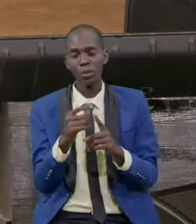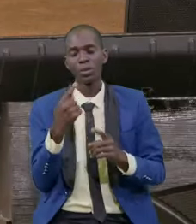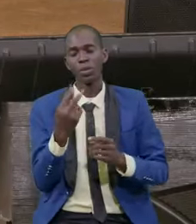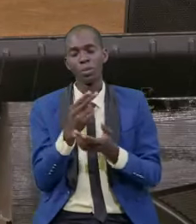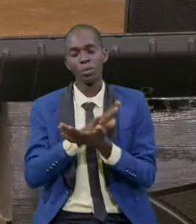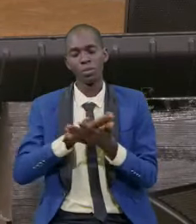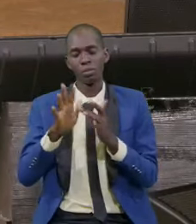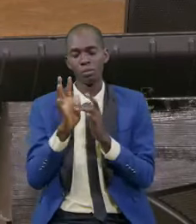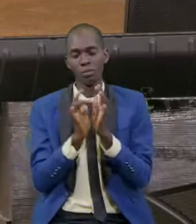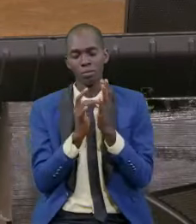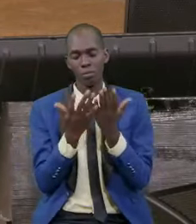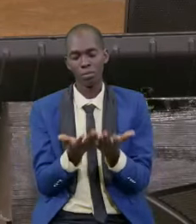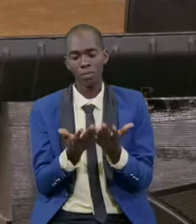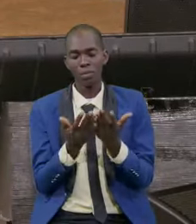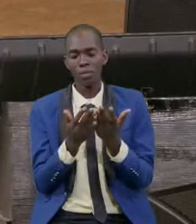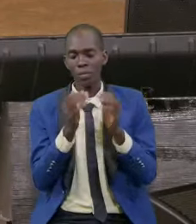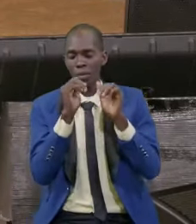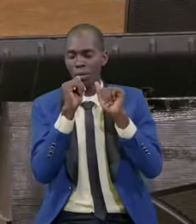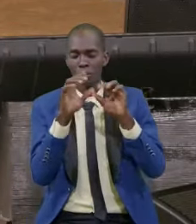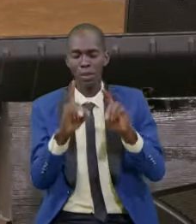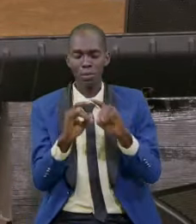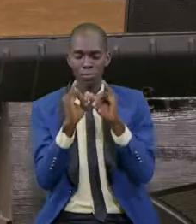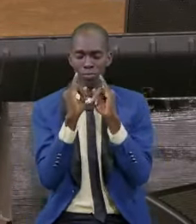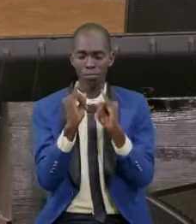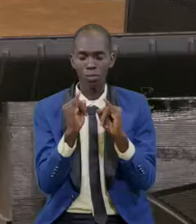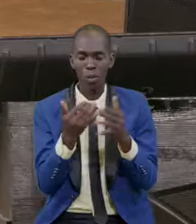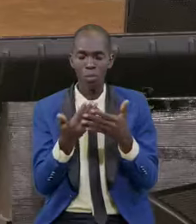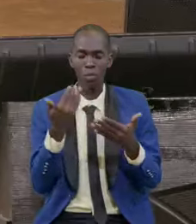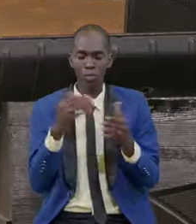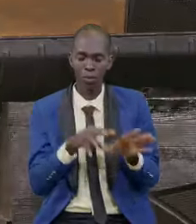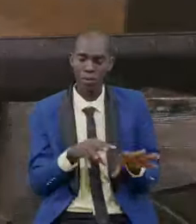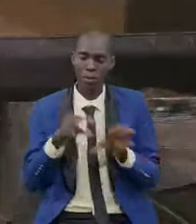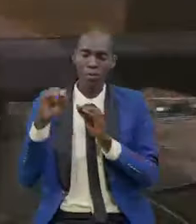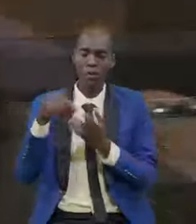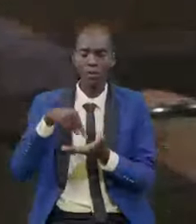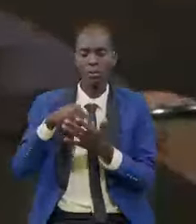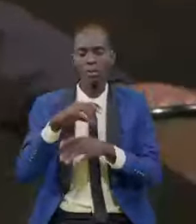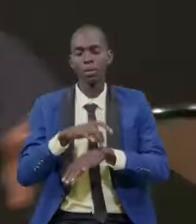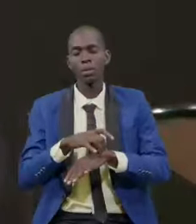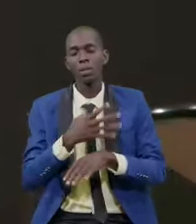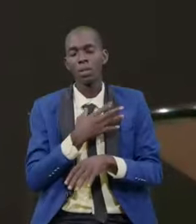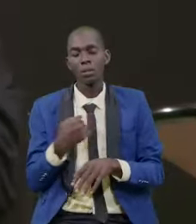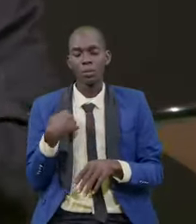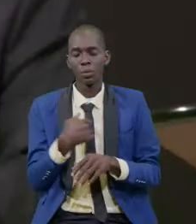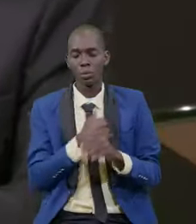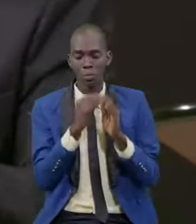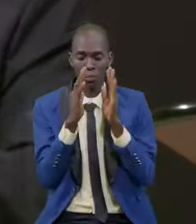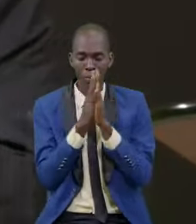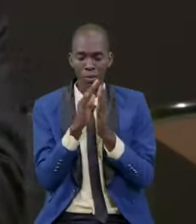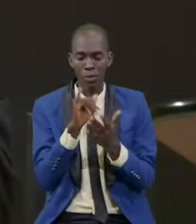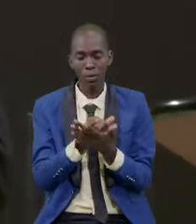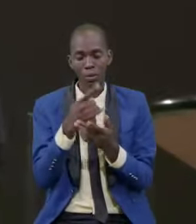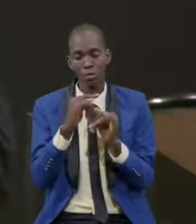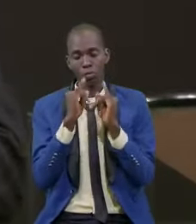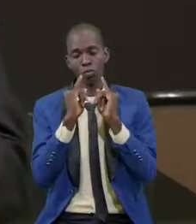Bible. Blessed instruction before leaving the earth. And we pray that the instruction you